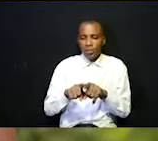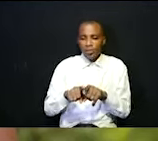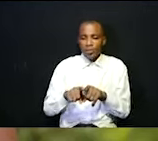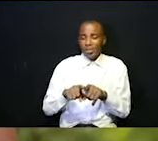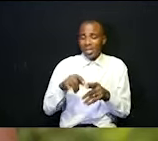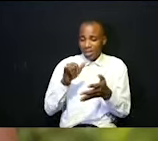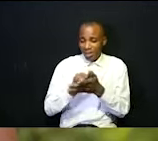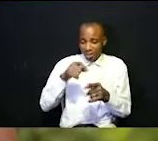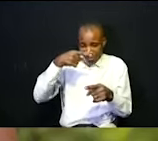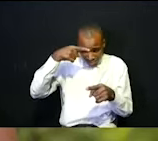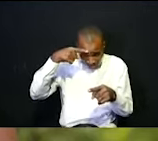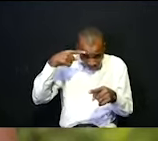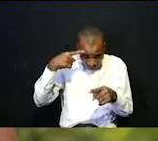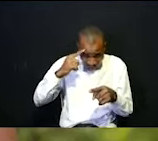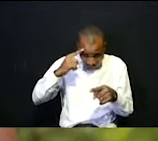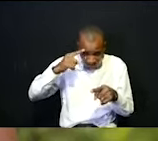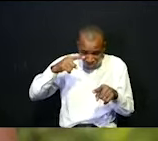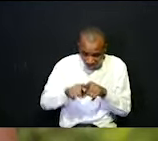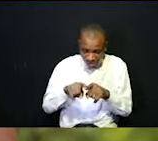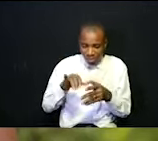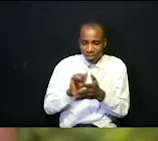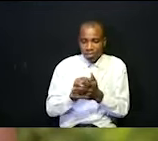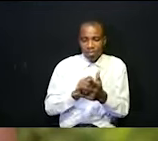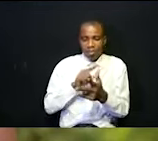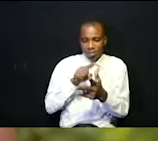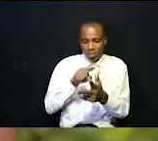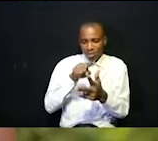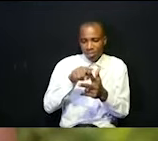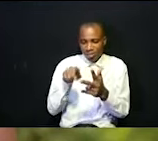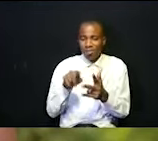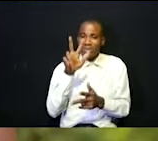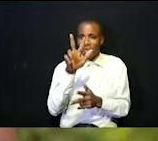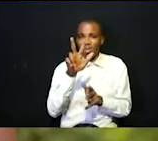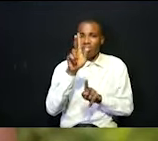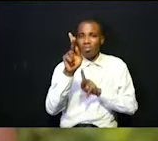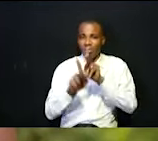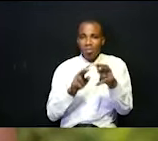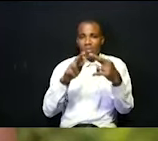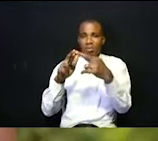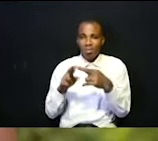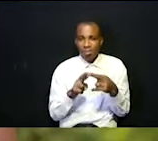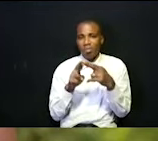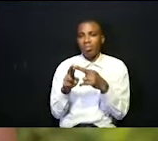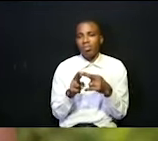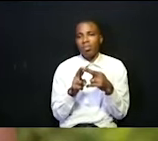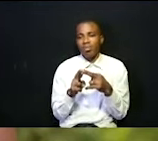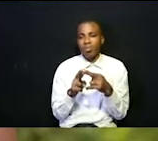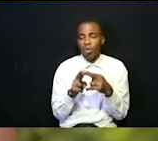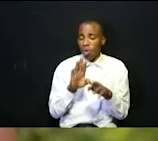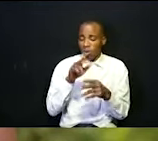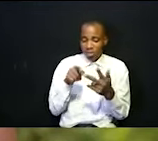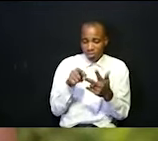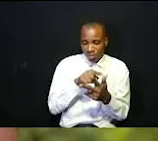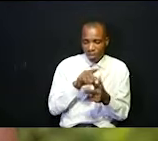accountable to God who acts as a witness. Eye nipa baasa anase baasafo ntem ayonkofa wonyina